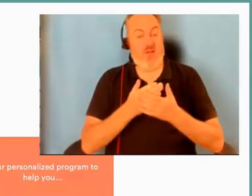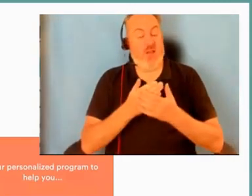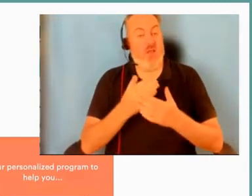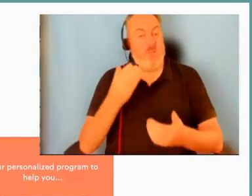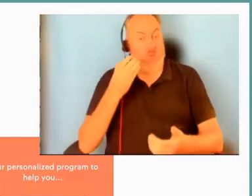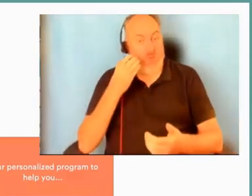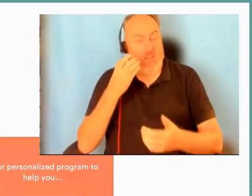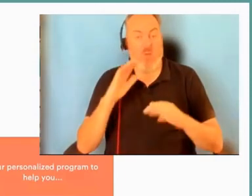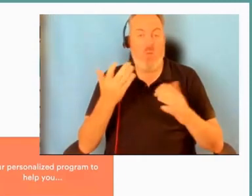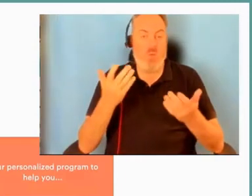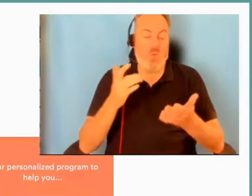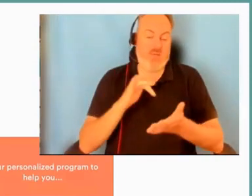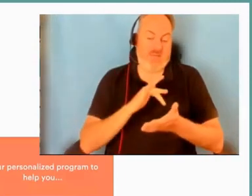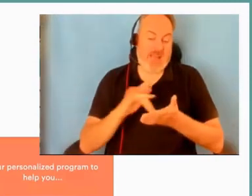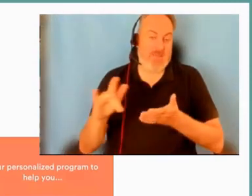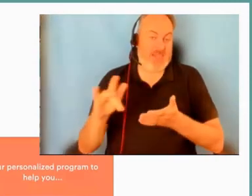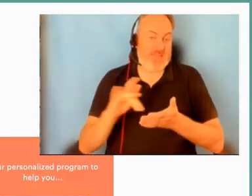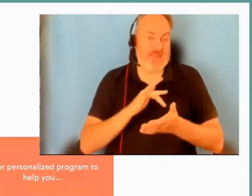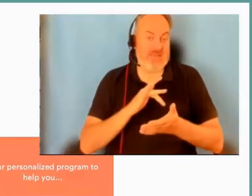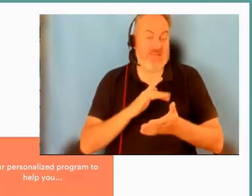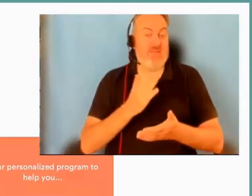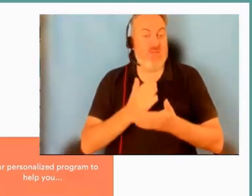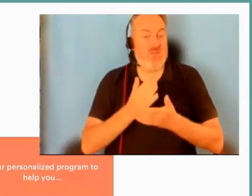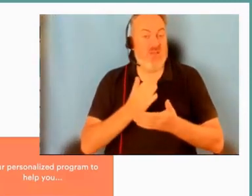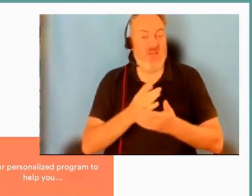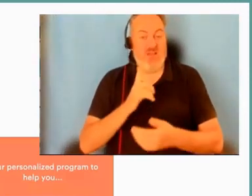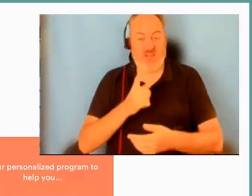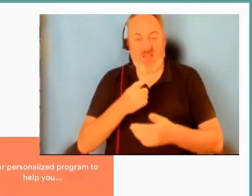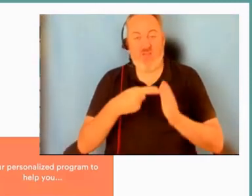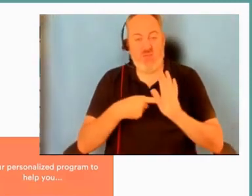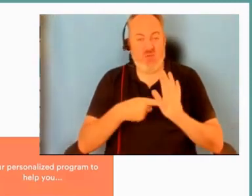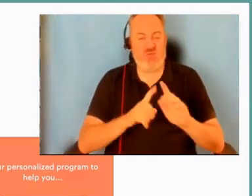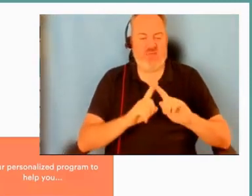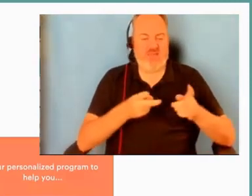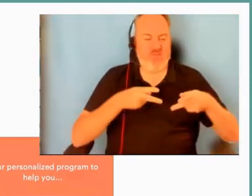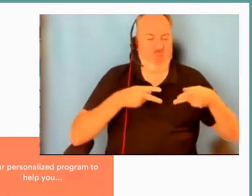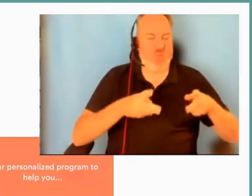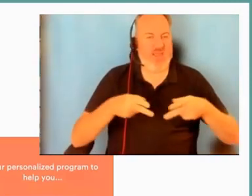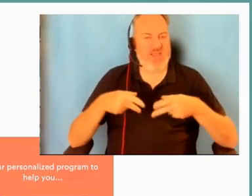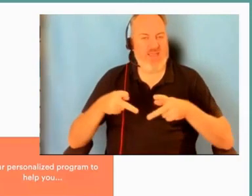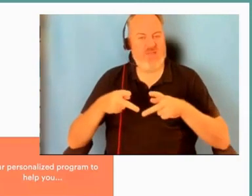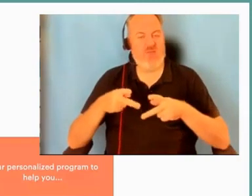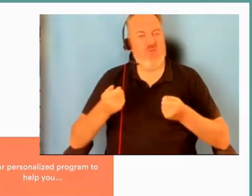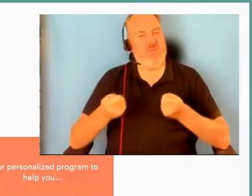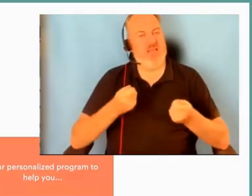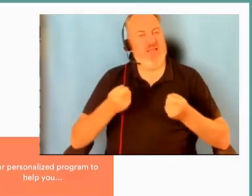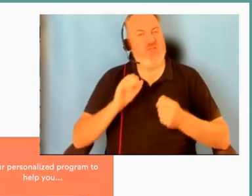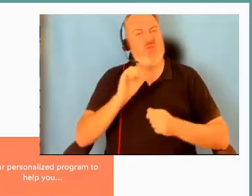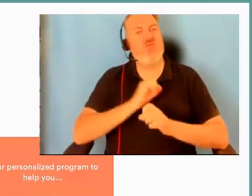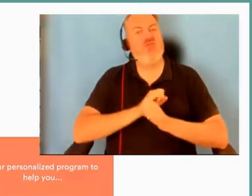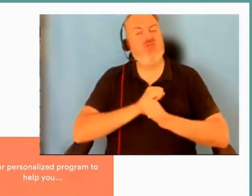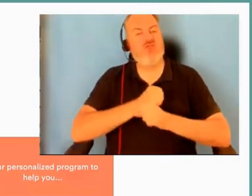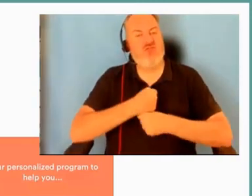tablet. And what it does is it teaches you a variety of different techniques to be able to manage your stress and